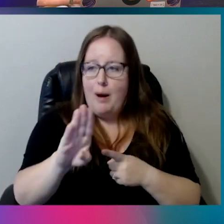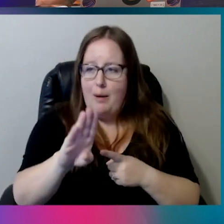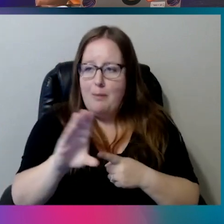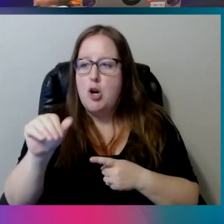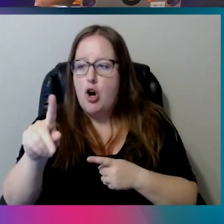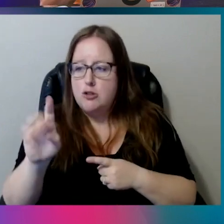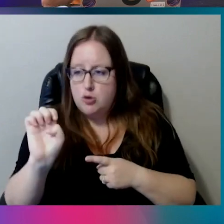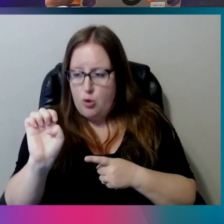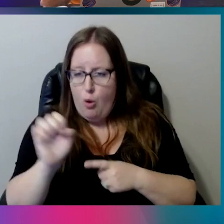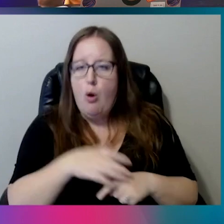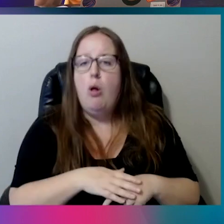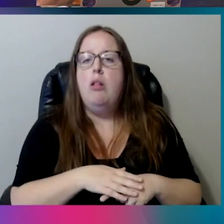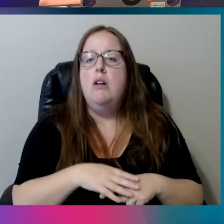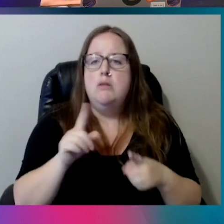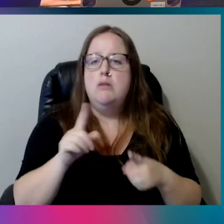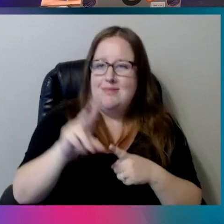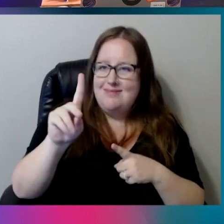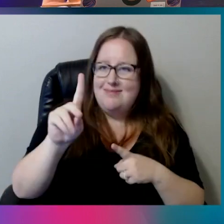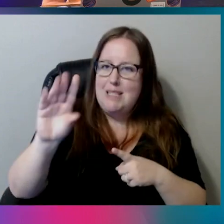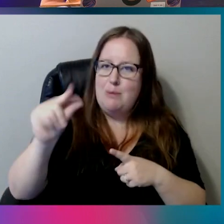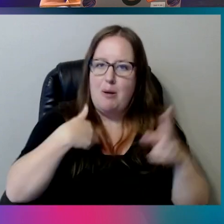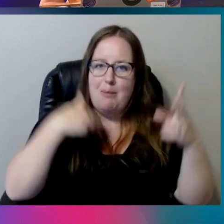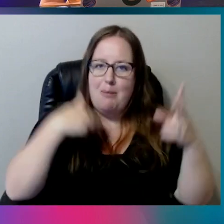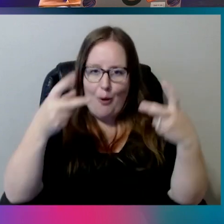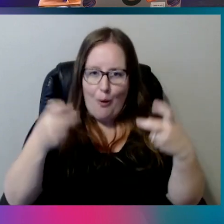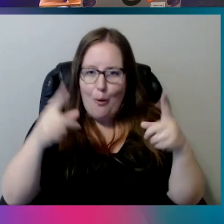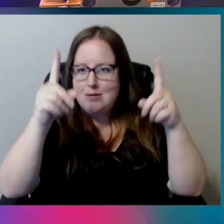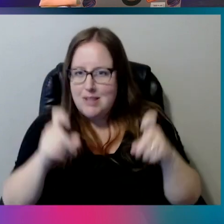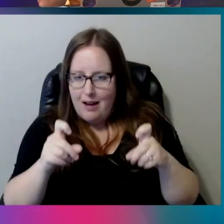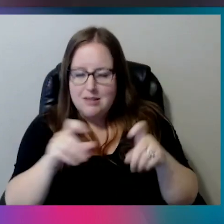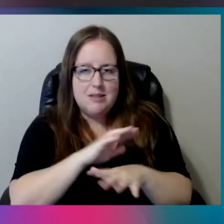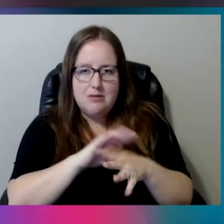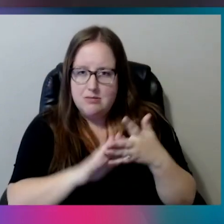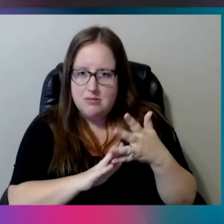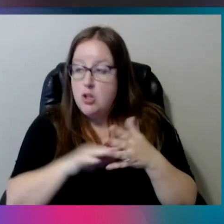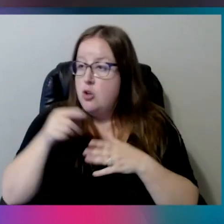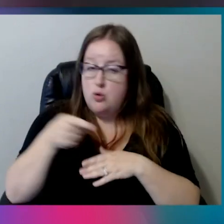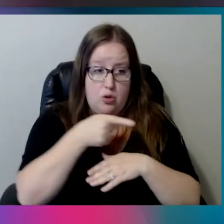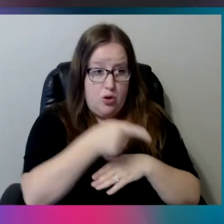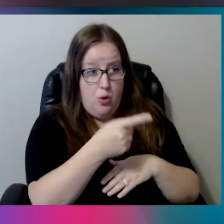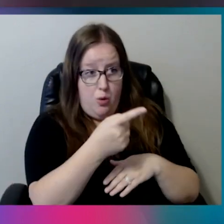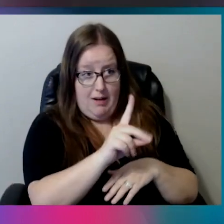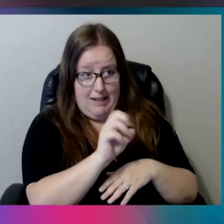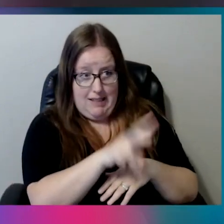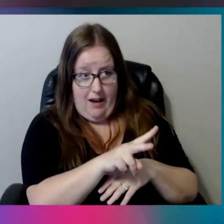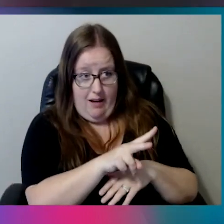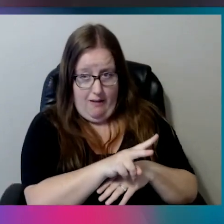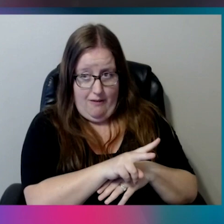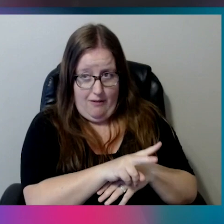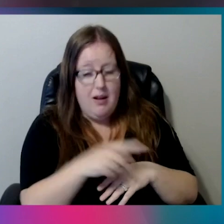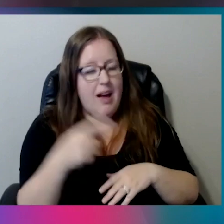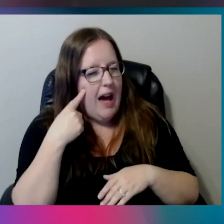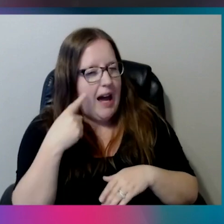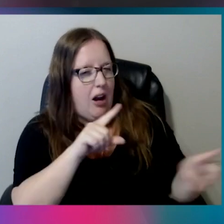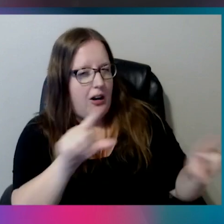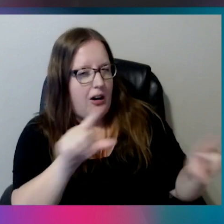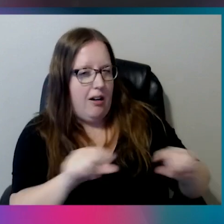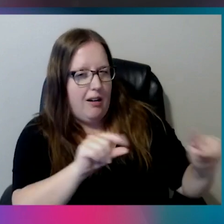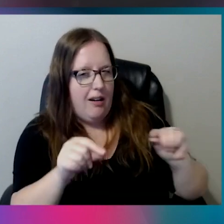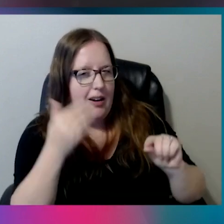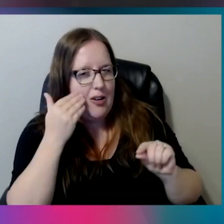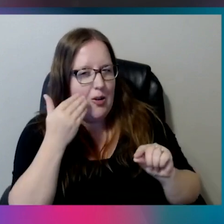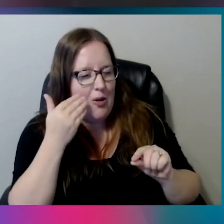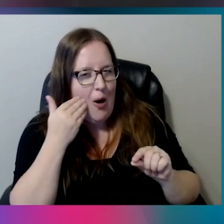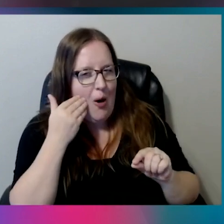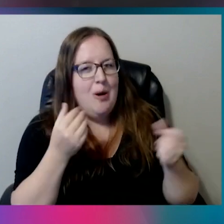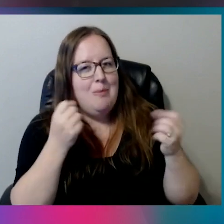Deploy my code, test it out, iterate, and so on. Are you one of these devs? I hear a lot, you know, there's a lot of